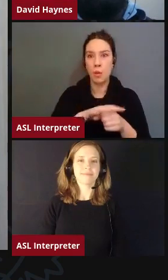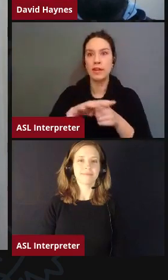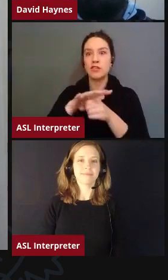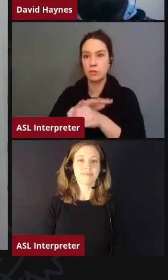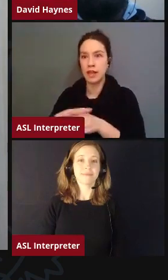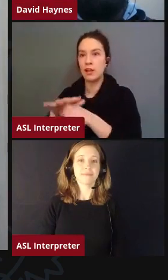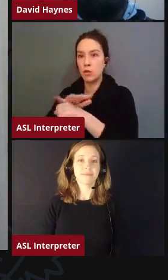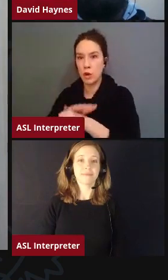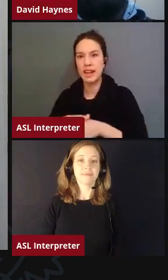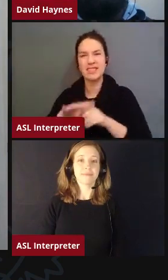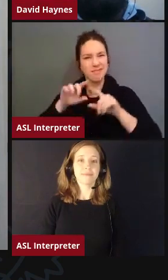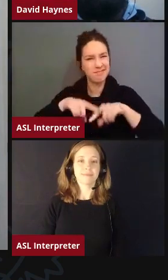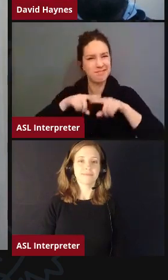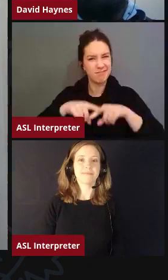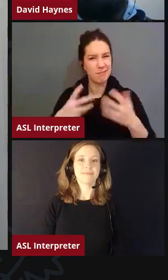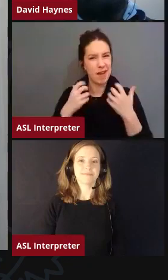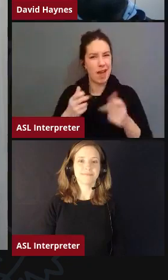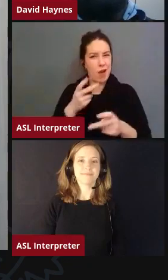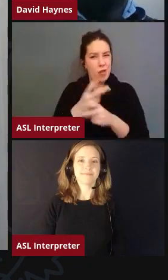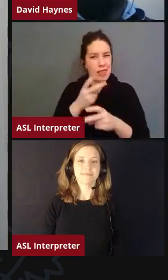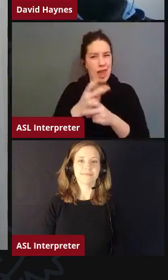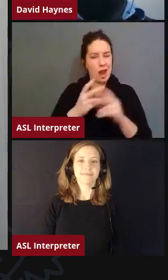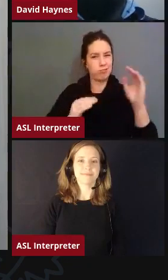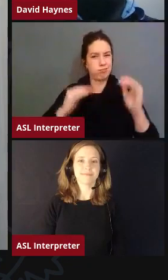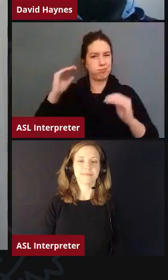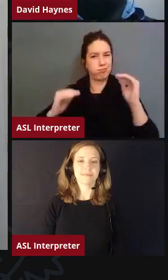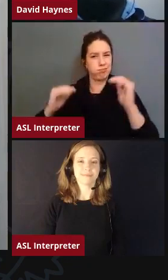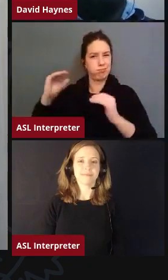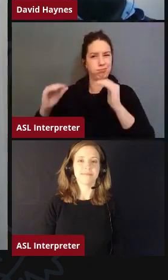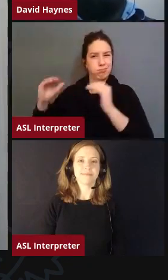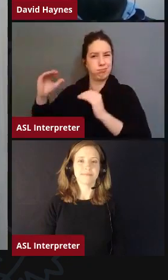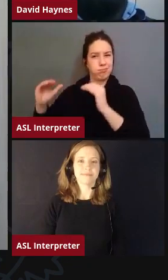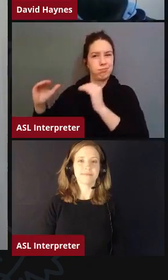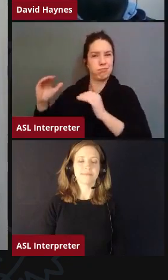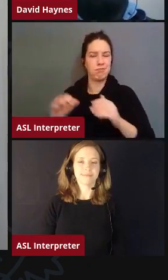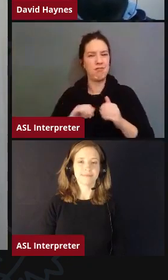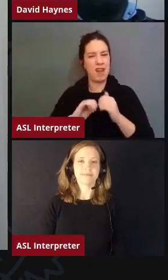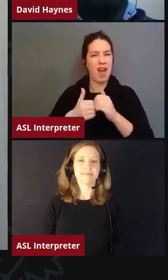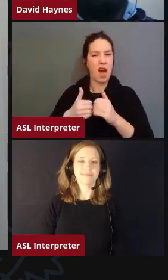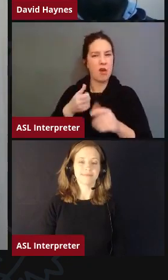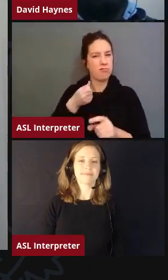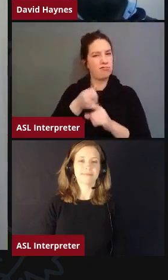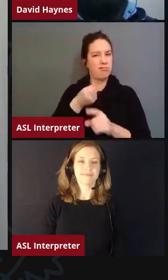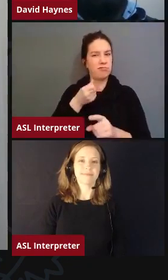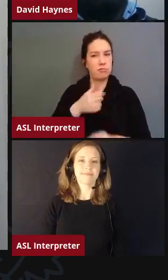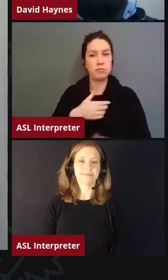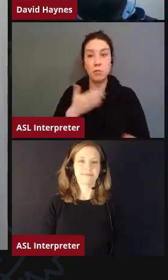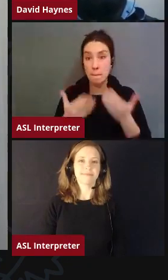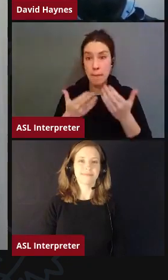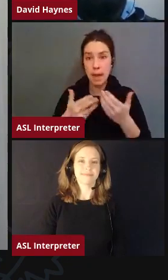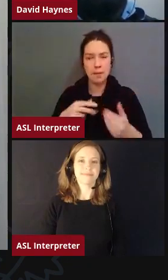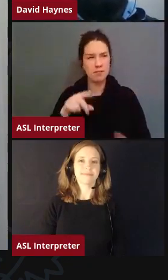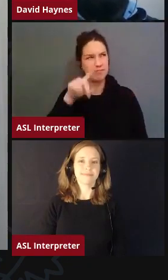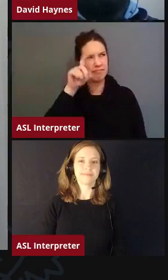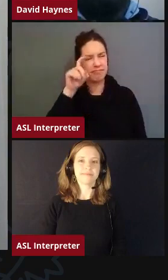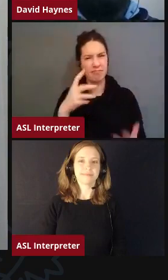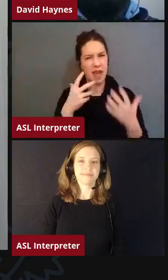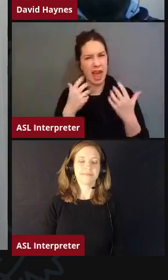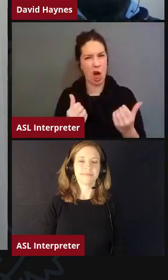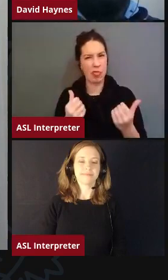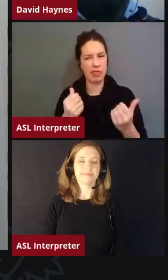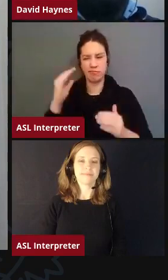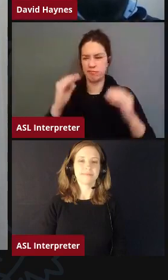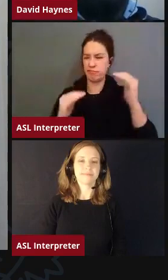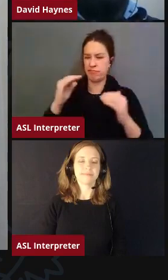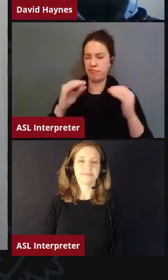location, the role of place in health disparities. Now, you may ask the question, what is health disparities? There's